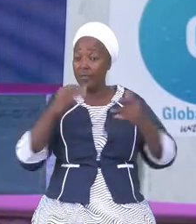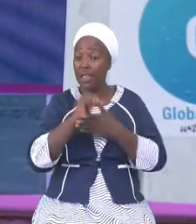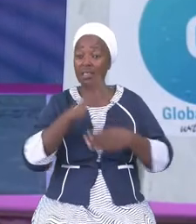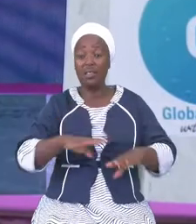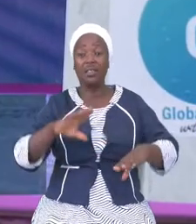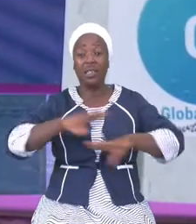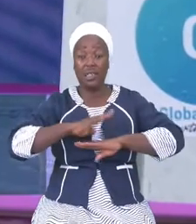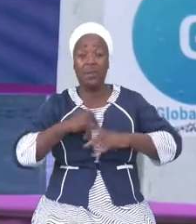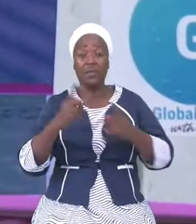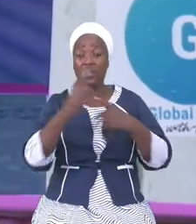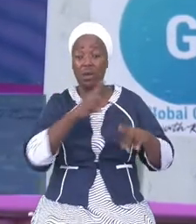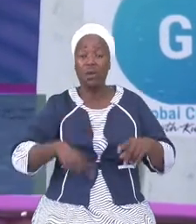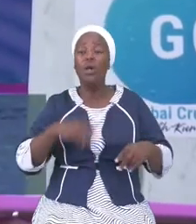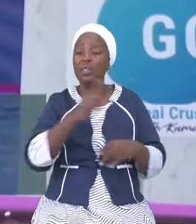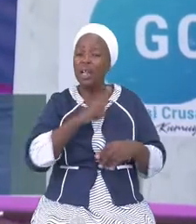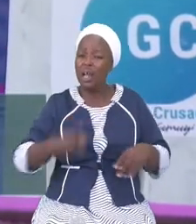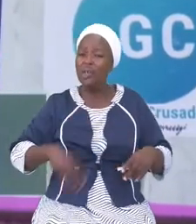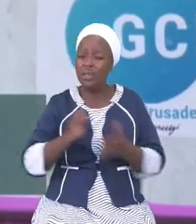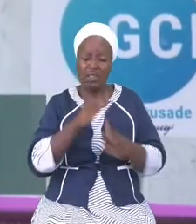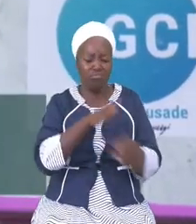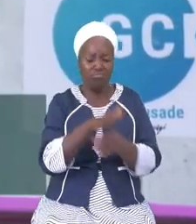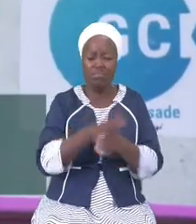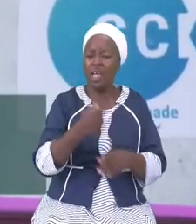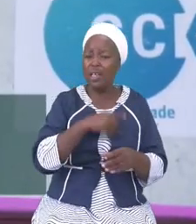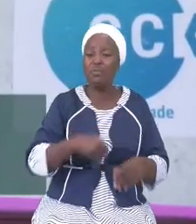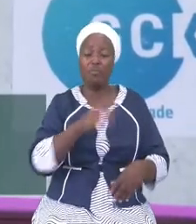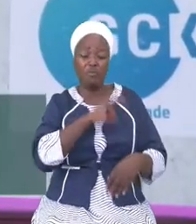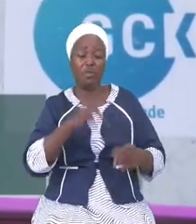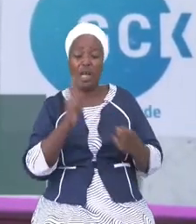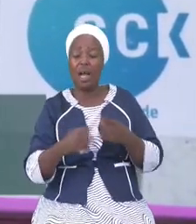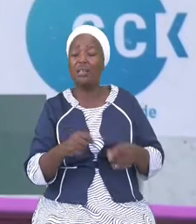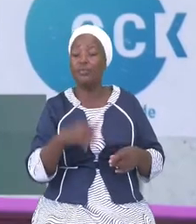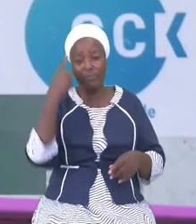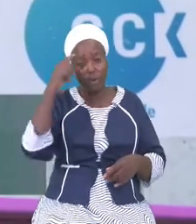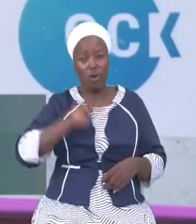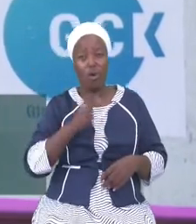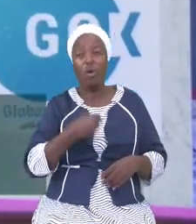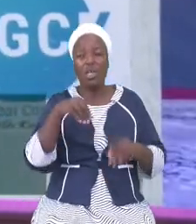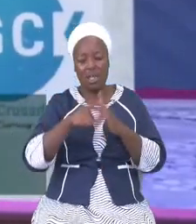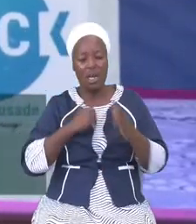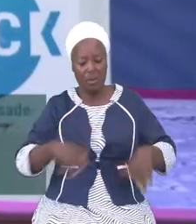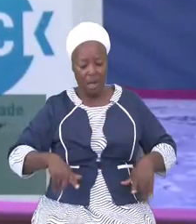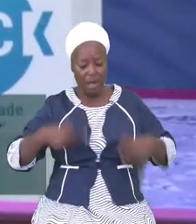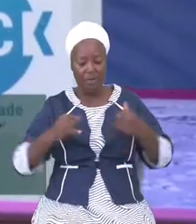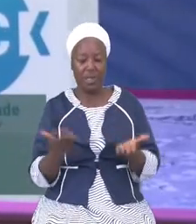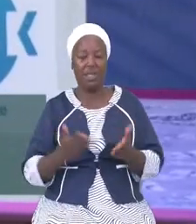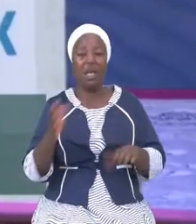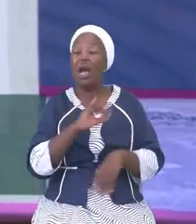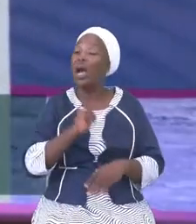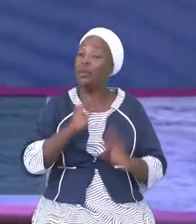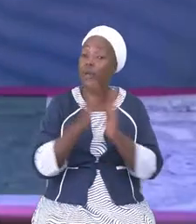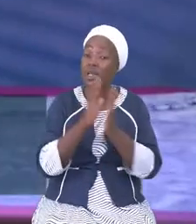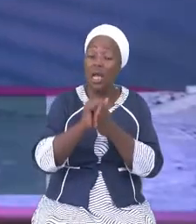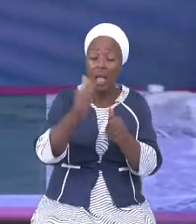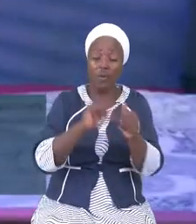to God, a life that is profitable, beneficial to us in our existence here. I pray every one of